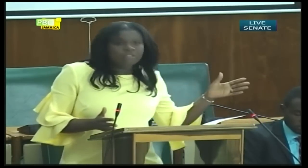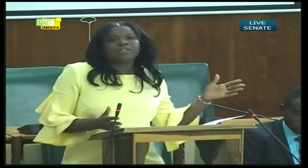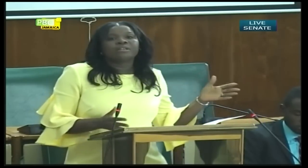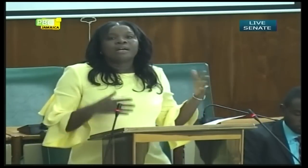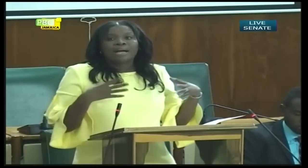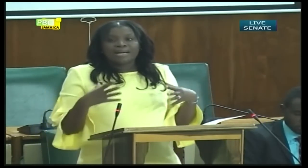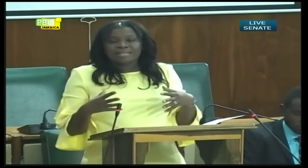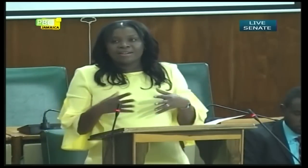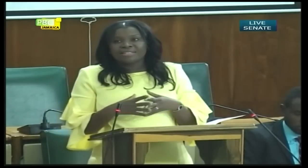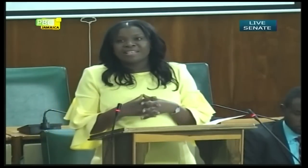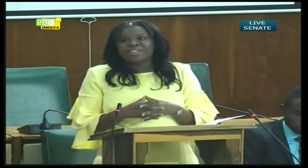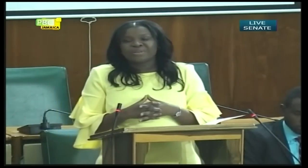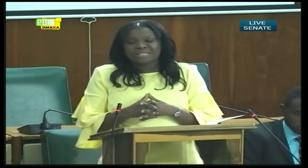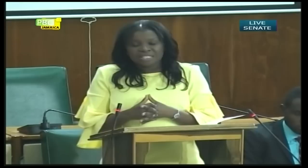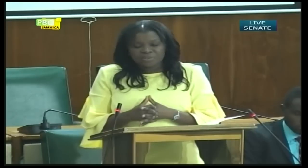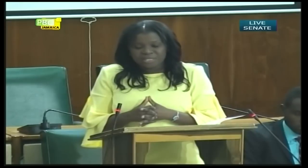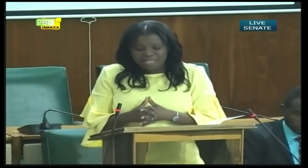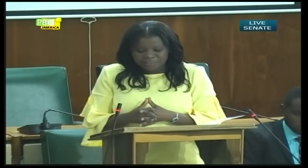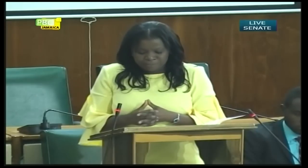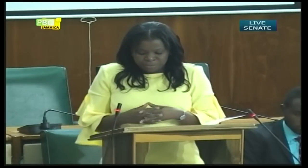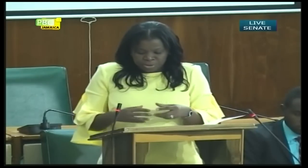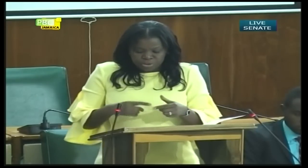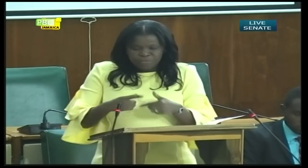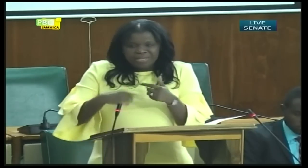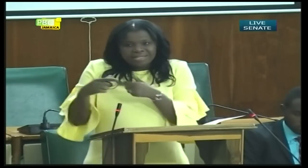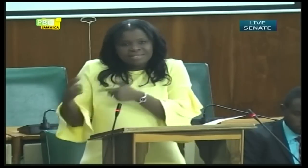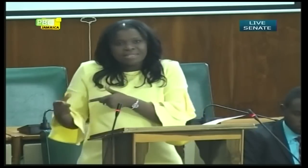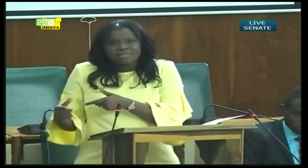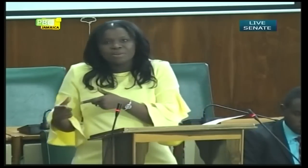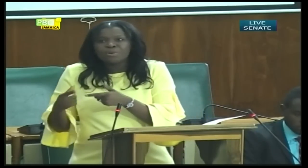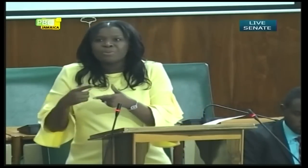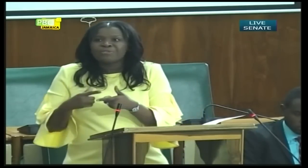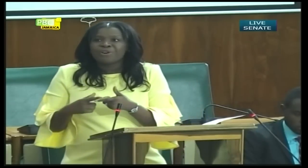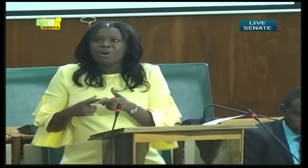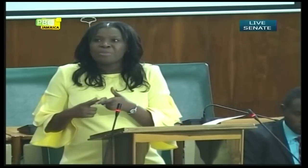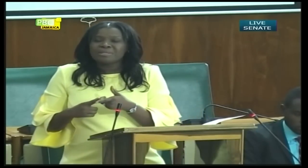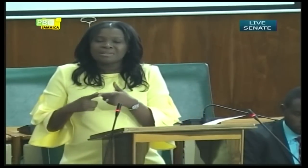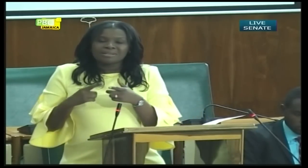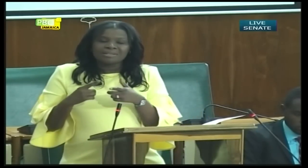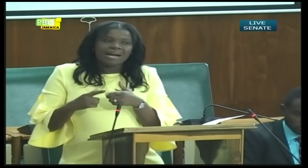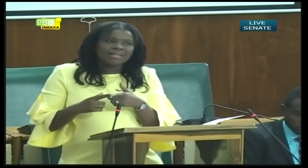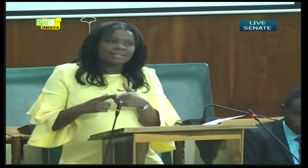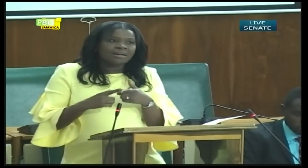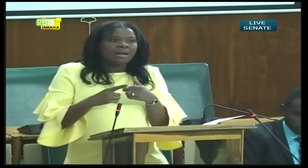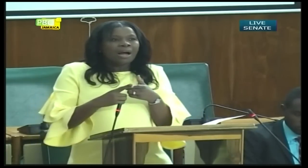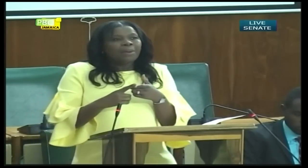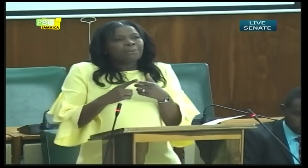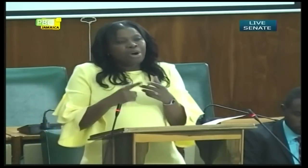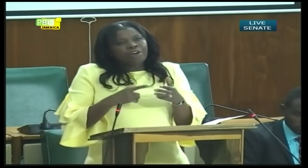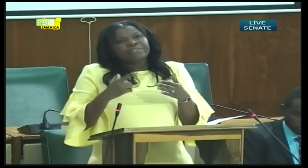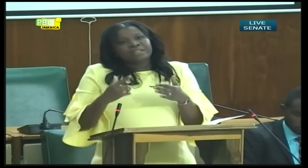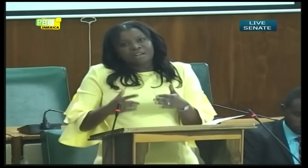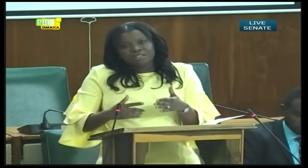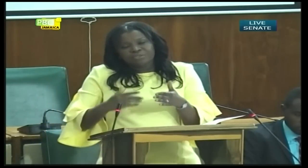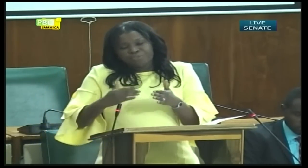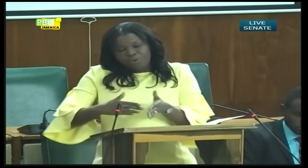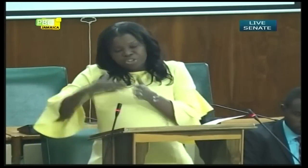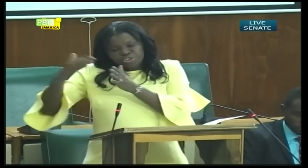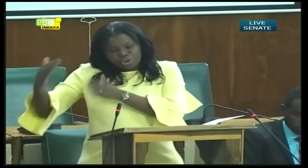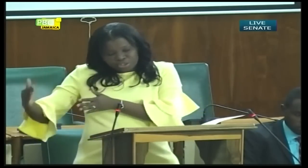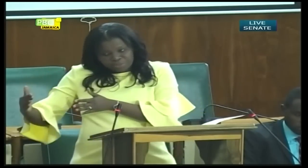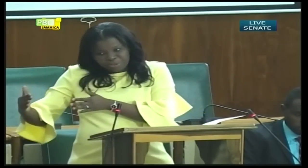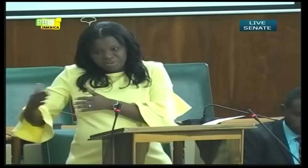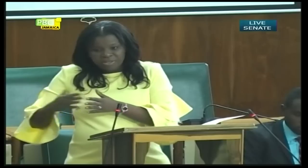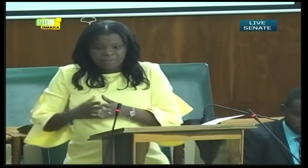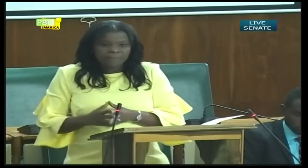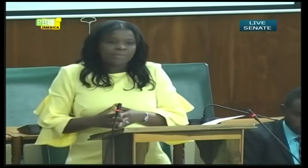Administrator General. As I understand now, it is 6%. So if an executor who performs tasks more often than not for a